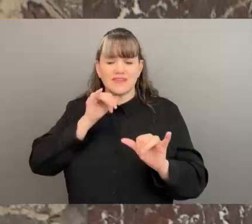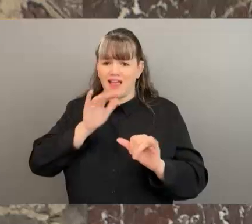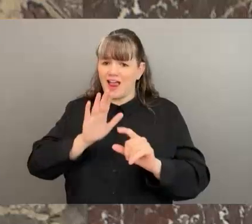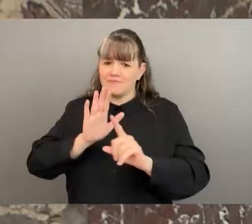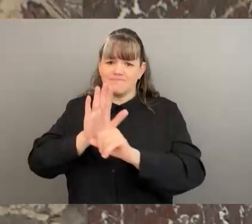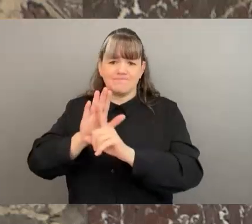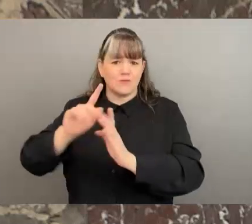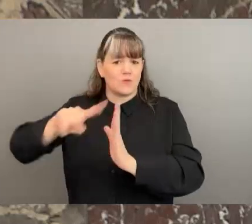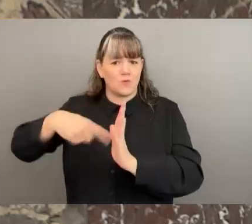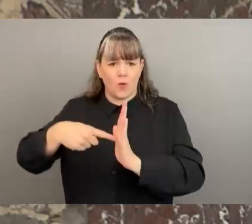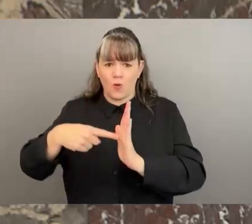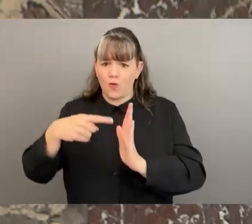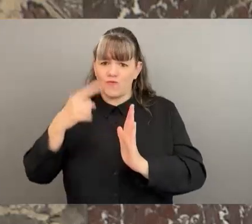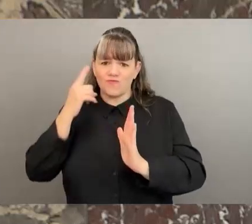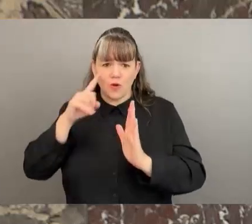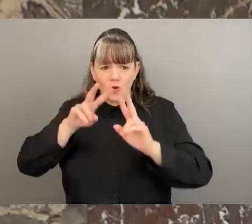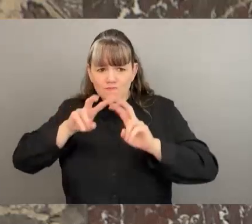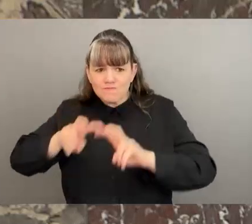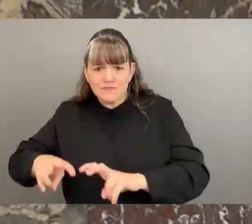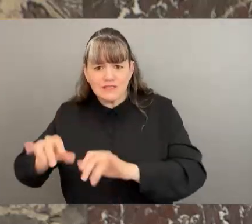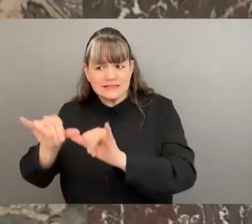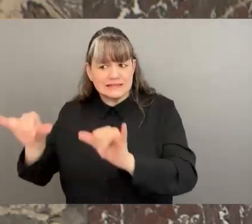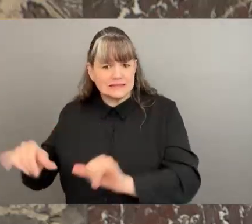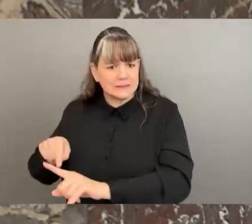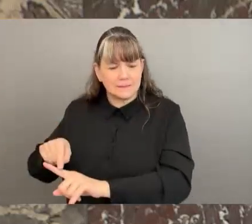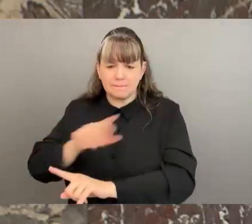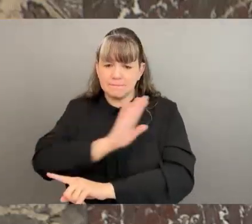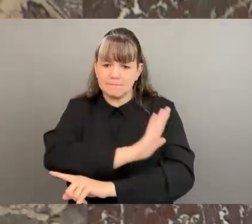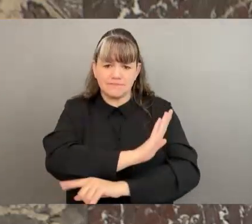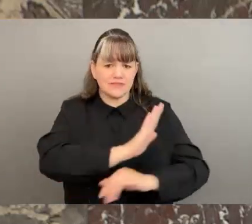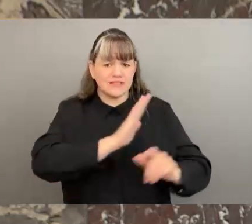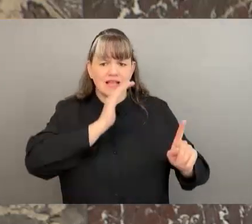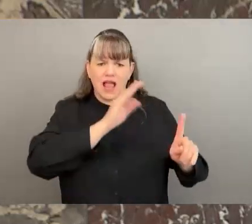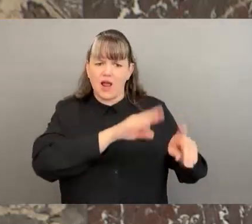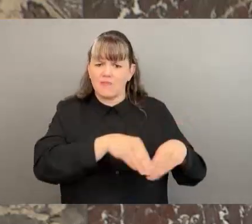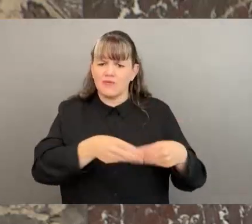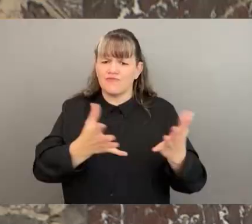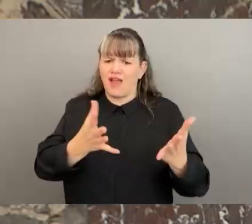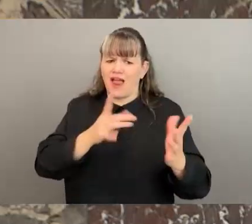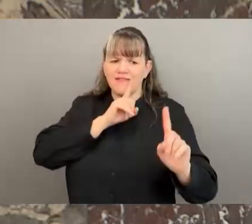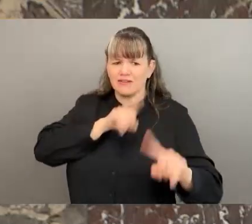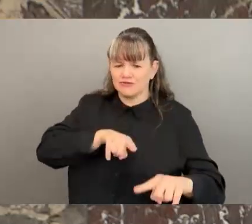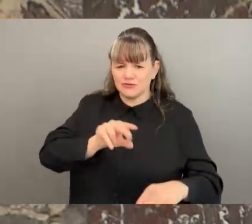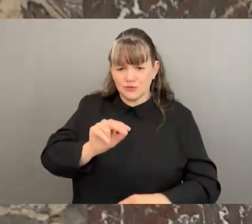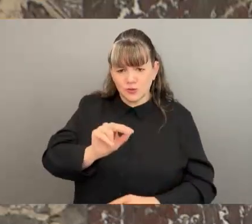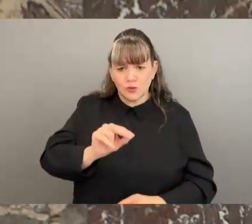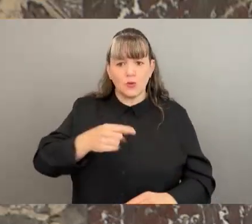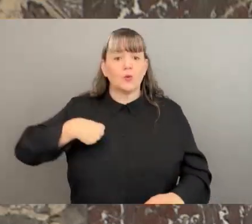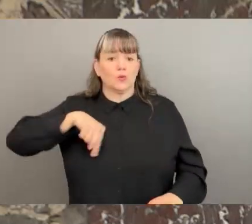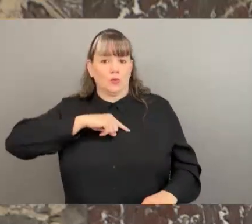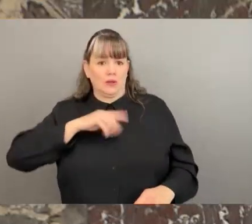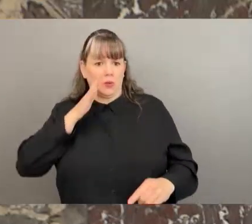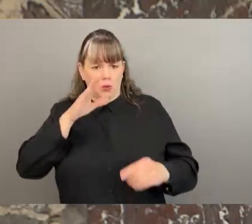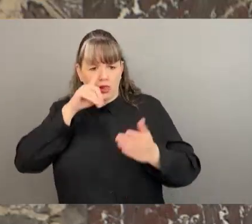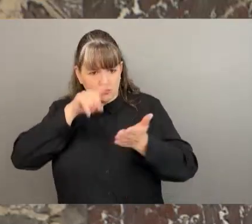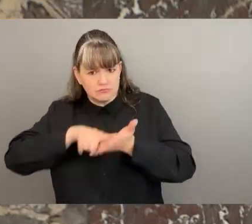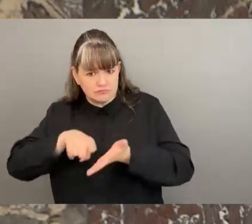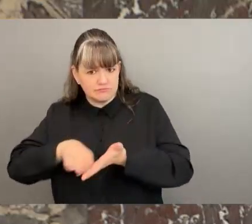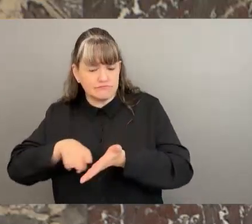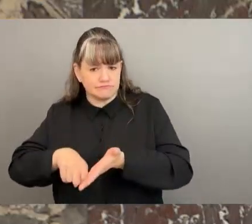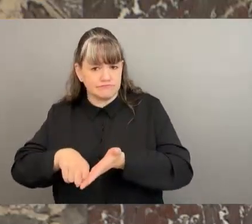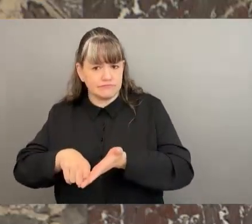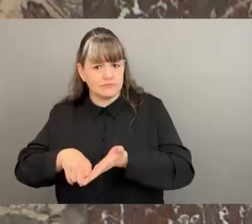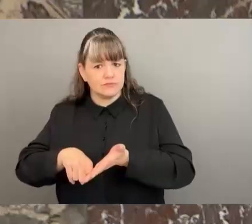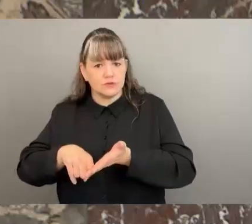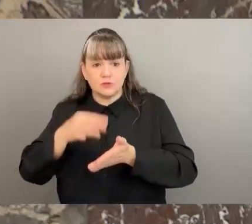justice system that British Columbians are rightly looking for, then we will call a full public inquiry at the earliest opportunity to do